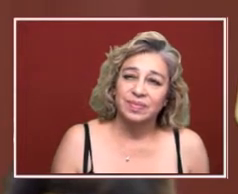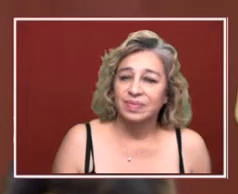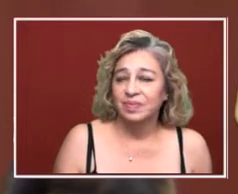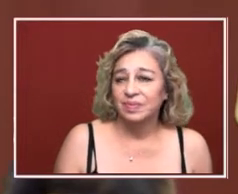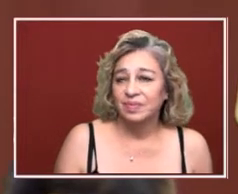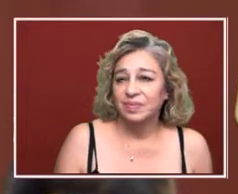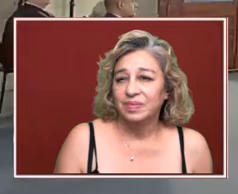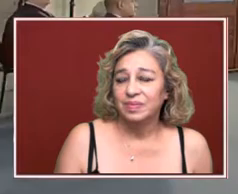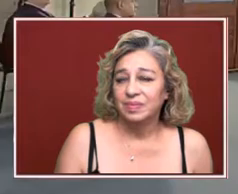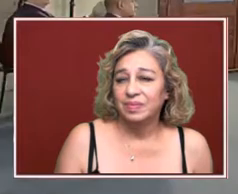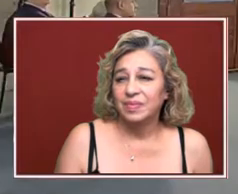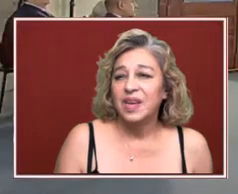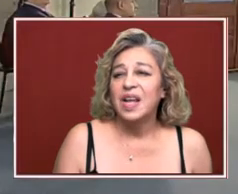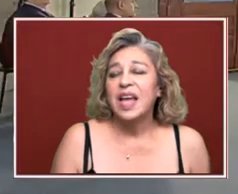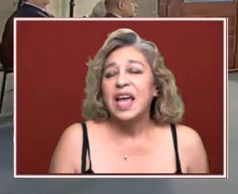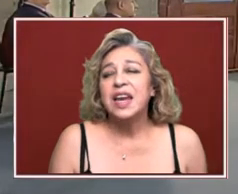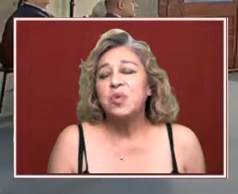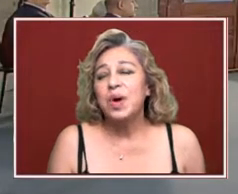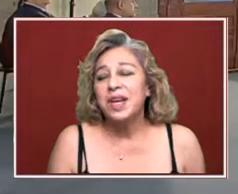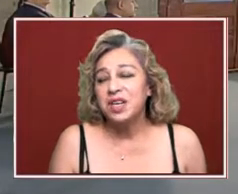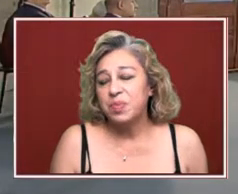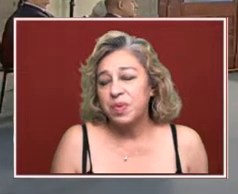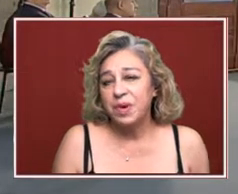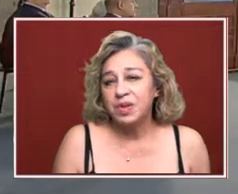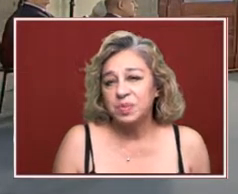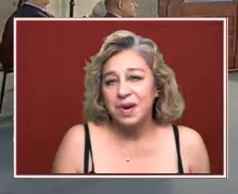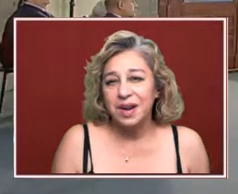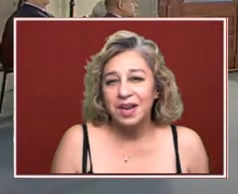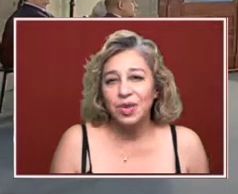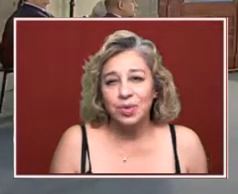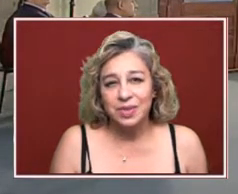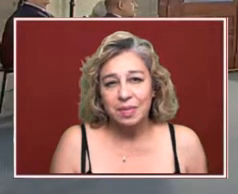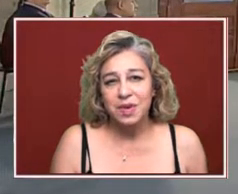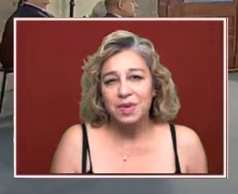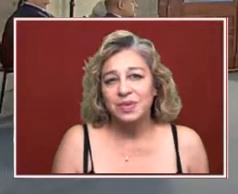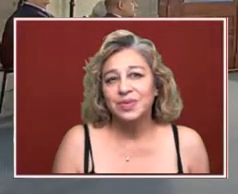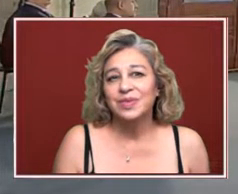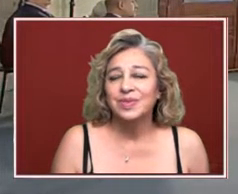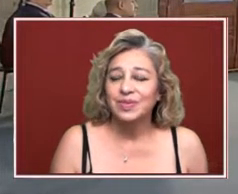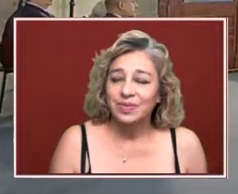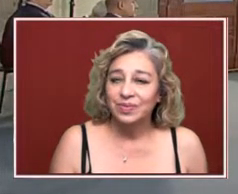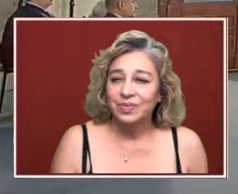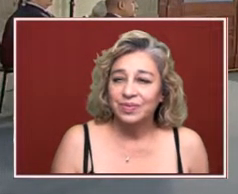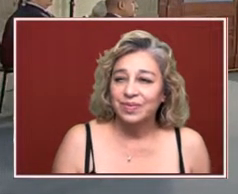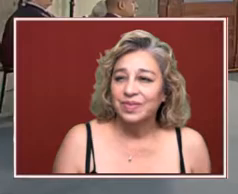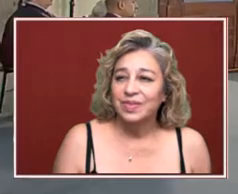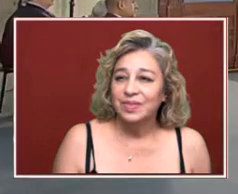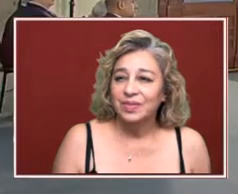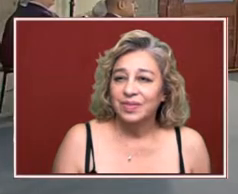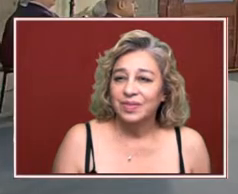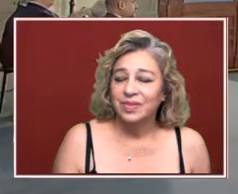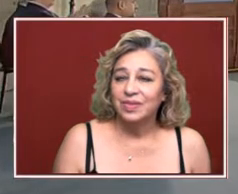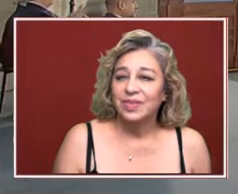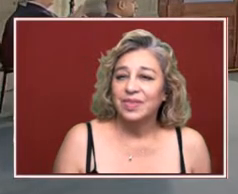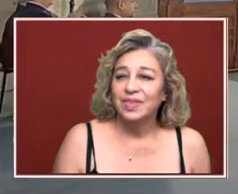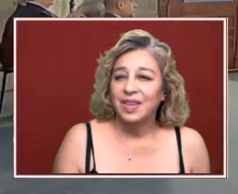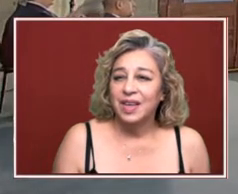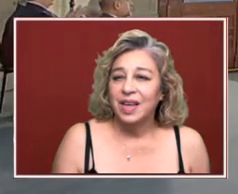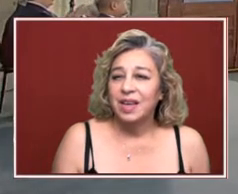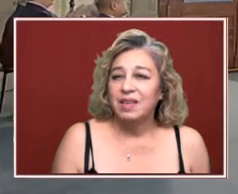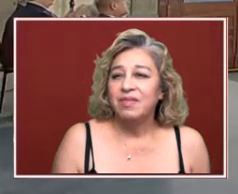a Bernardo Eusebio. And I wanted to propose Bernardo Eusebio. Está aquí. Bernardo